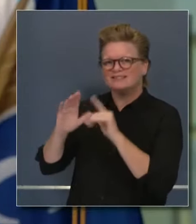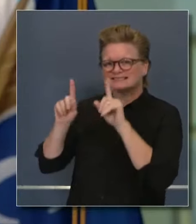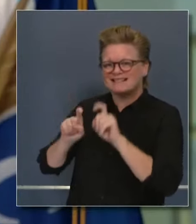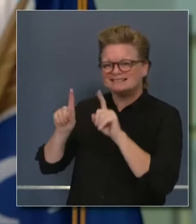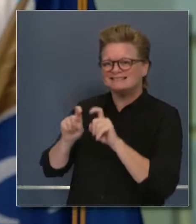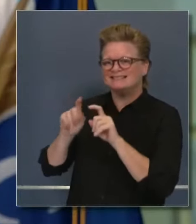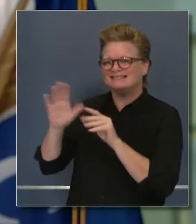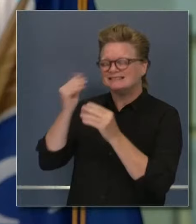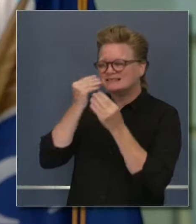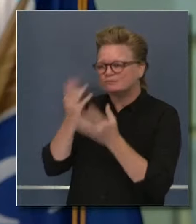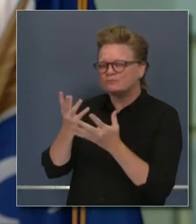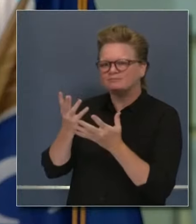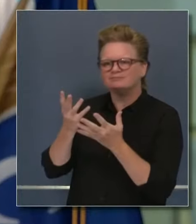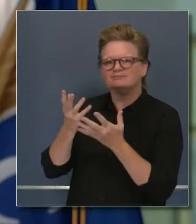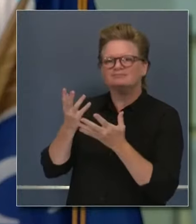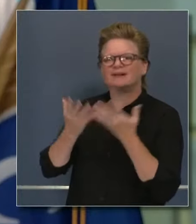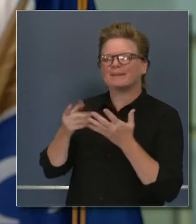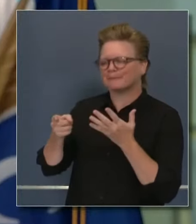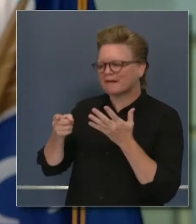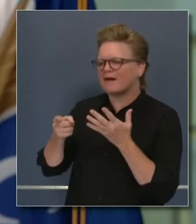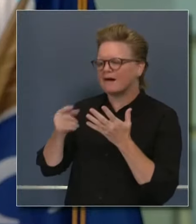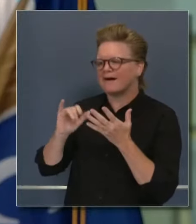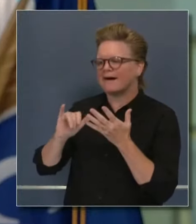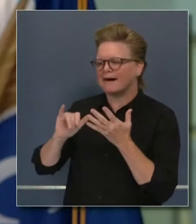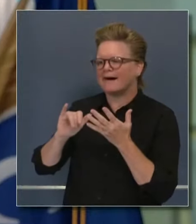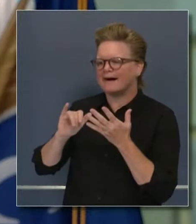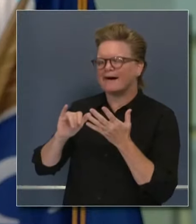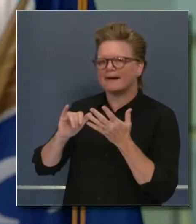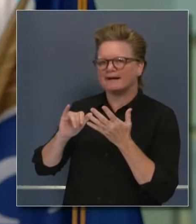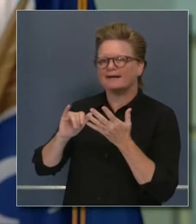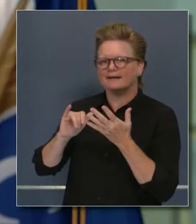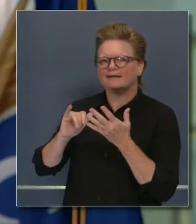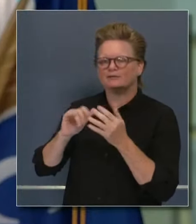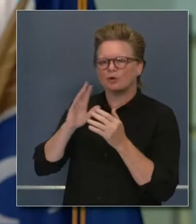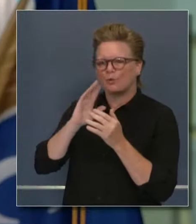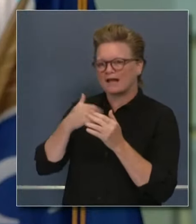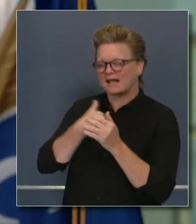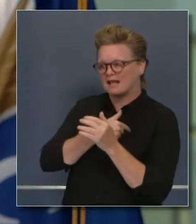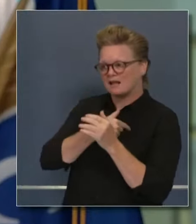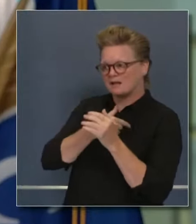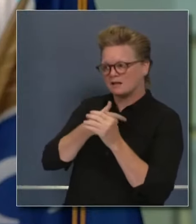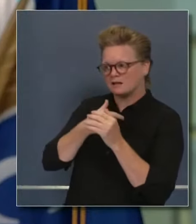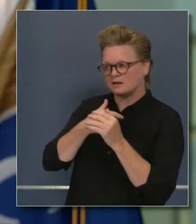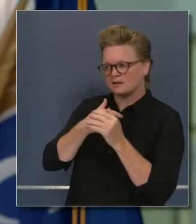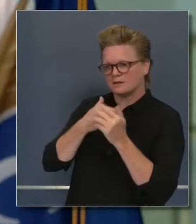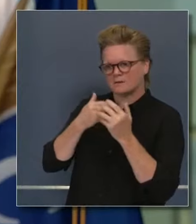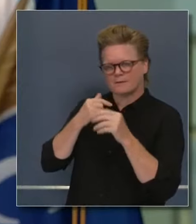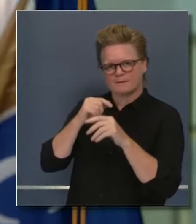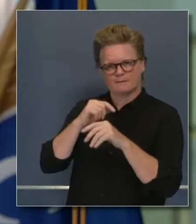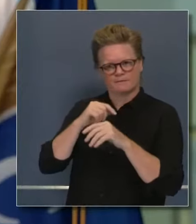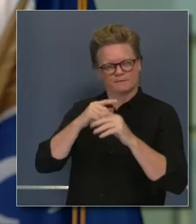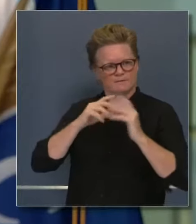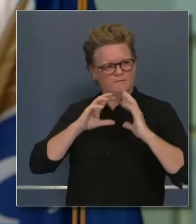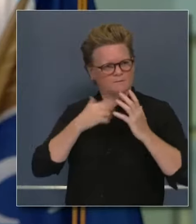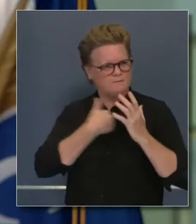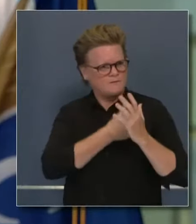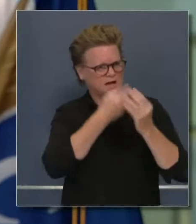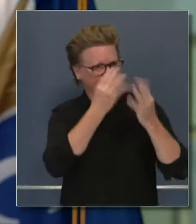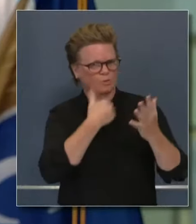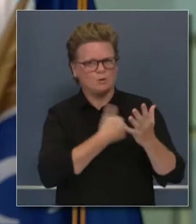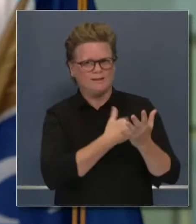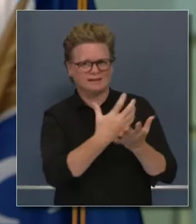may also inform tier status down the road. So we are taking this as the information comes and working